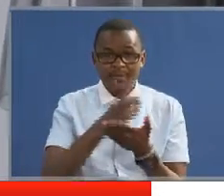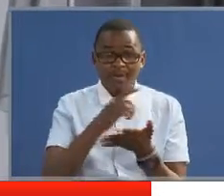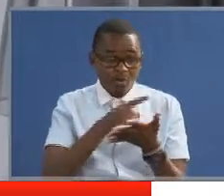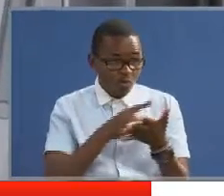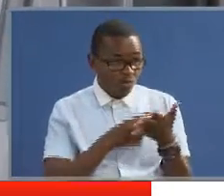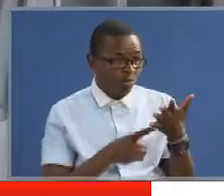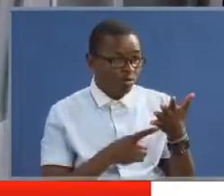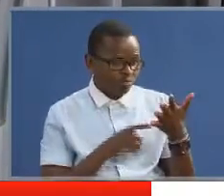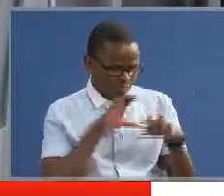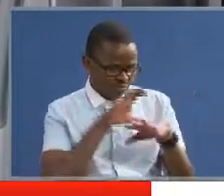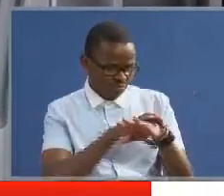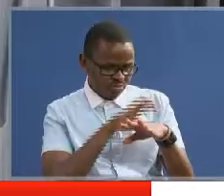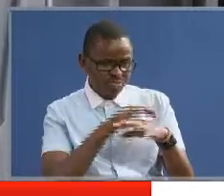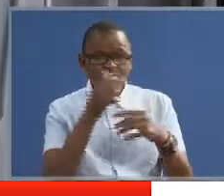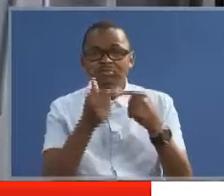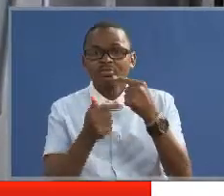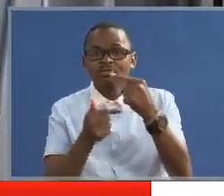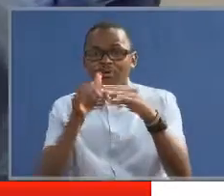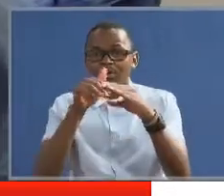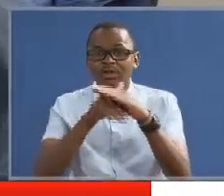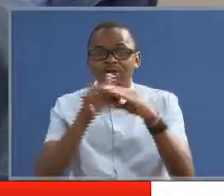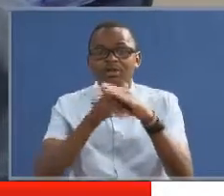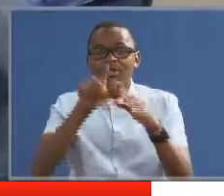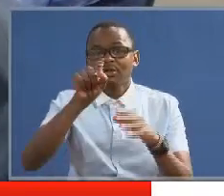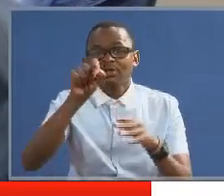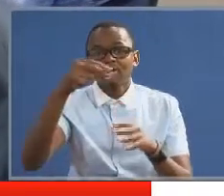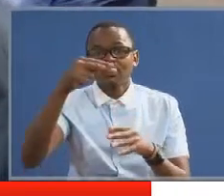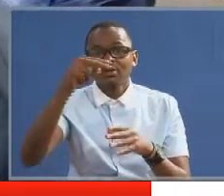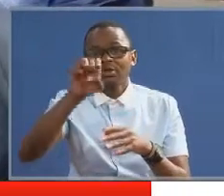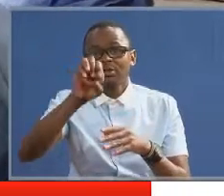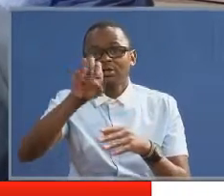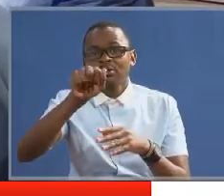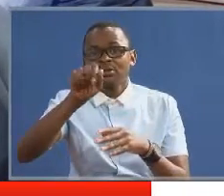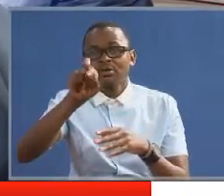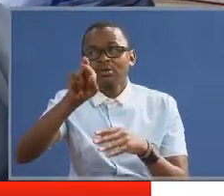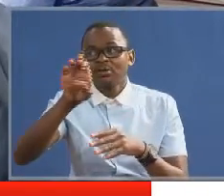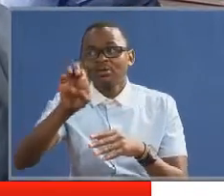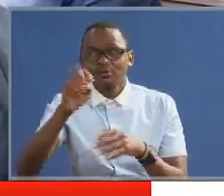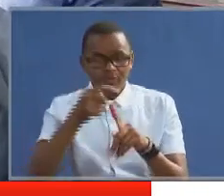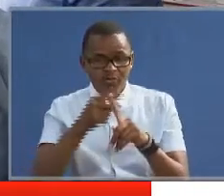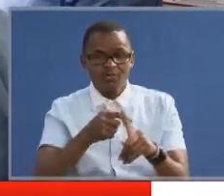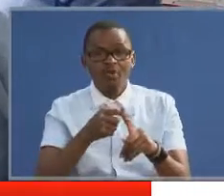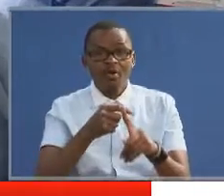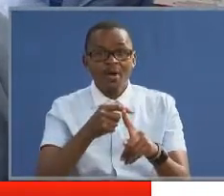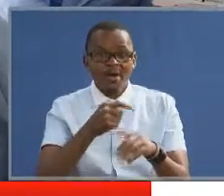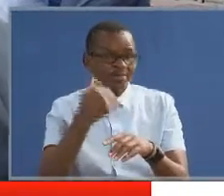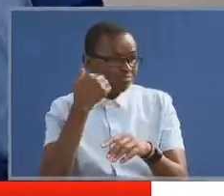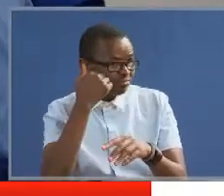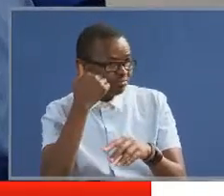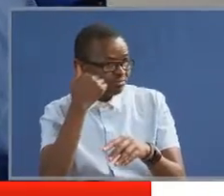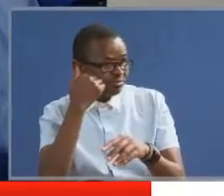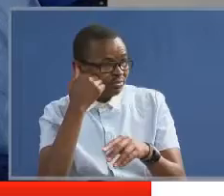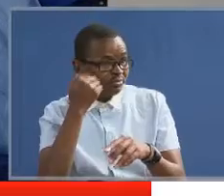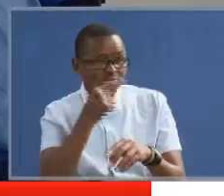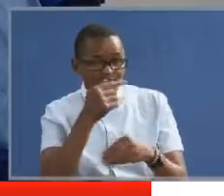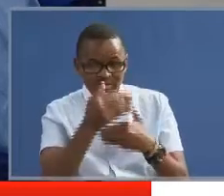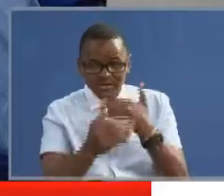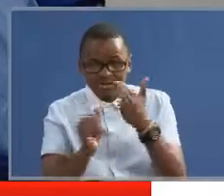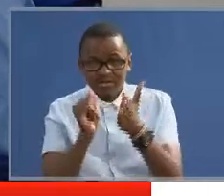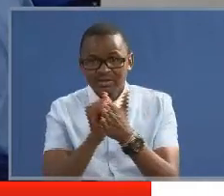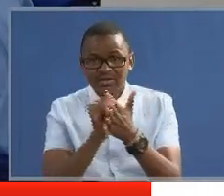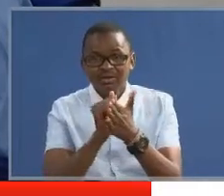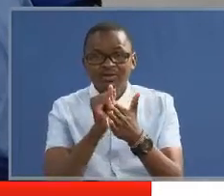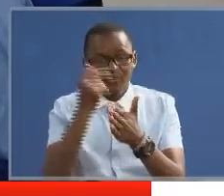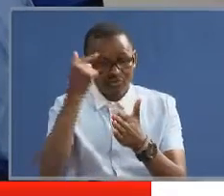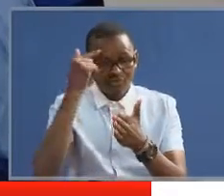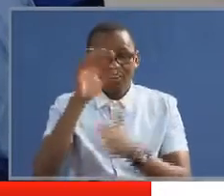is what we found going on in the theater. Removal of a cancerous toe from a patient's feet, a procedure that went on